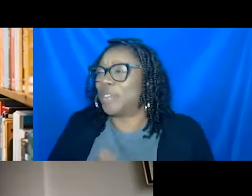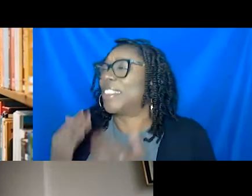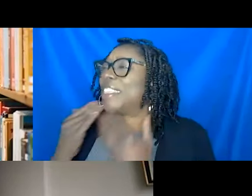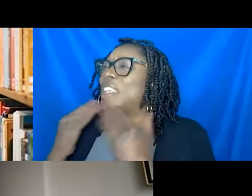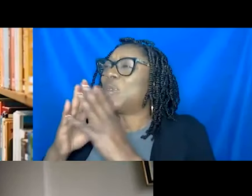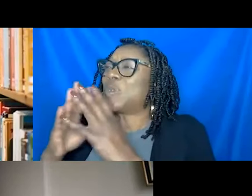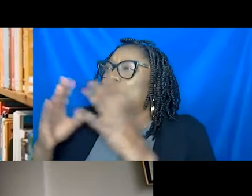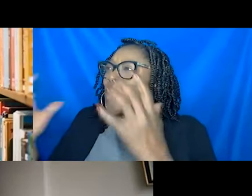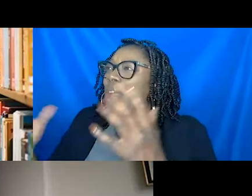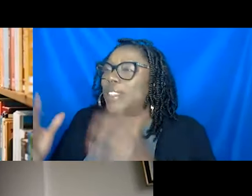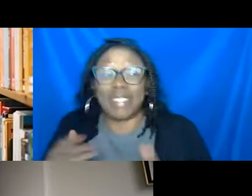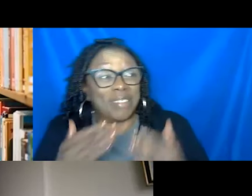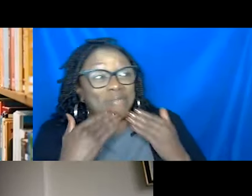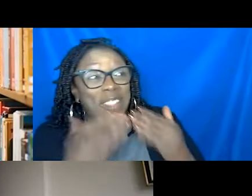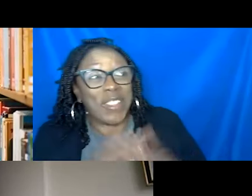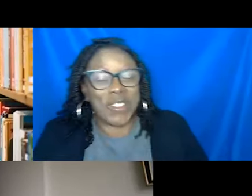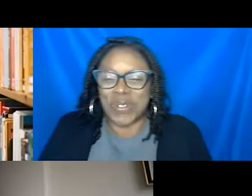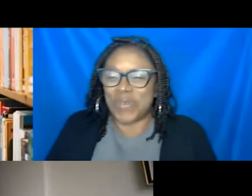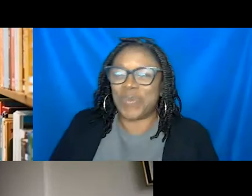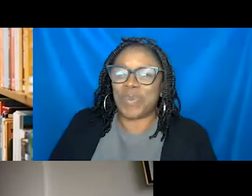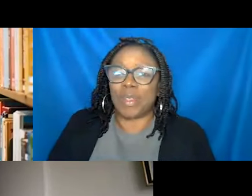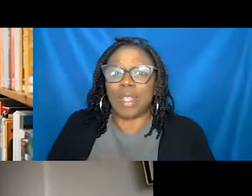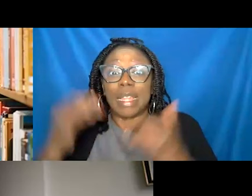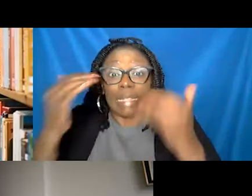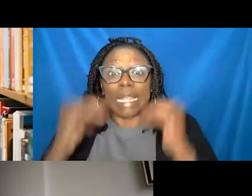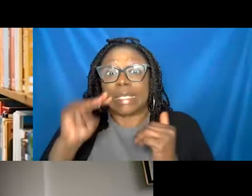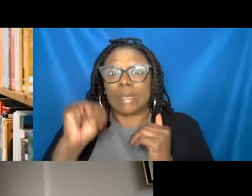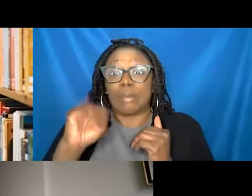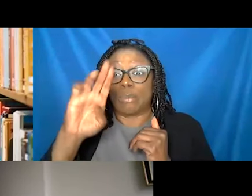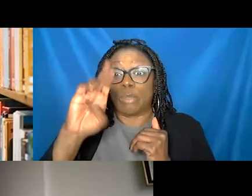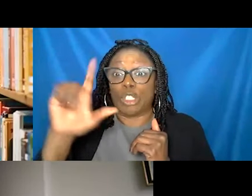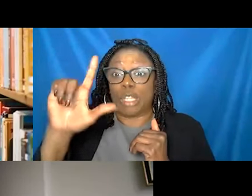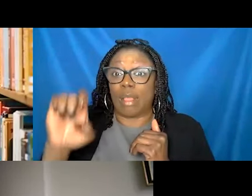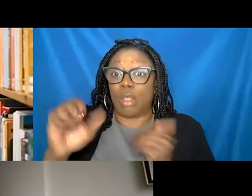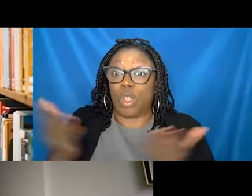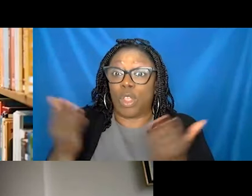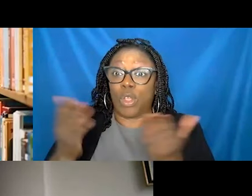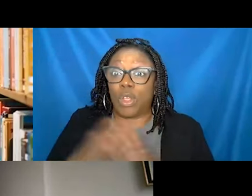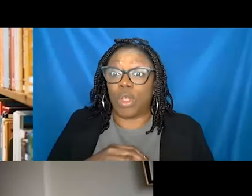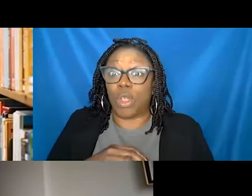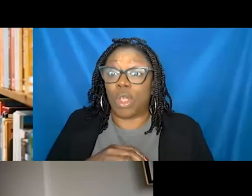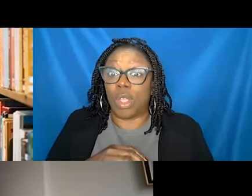much. Thank you. And Michelle, is she there?